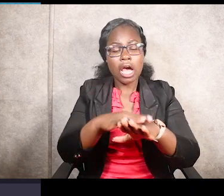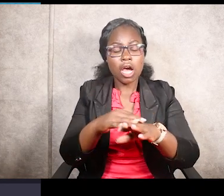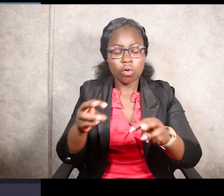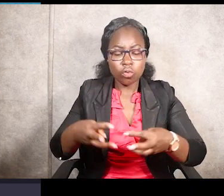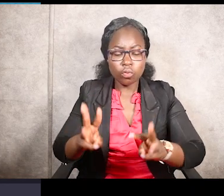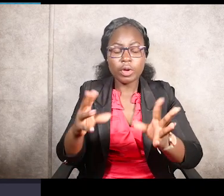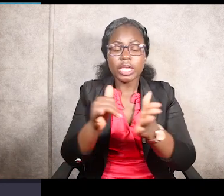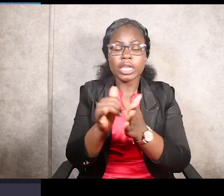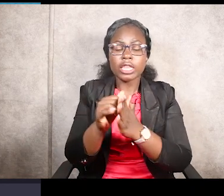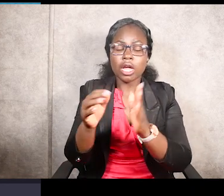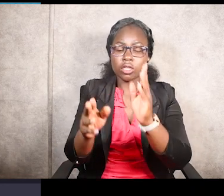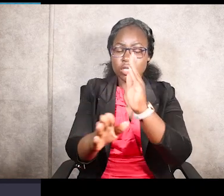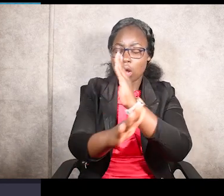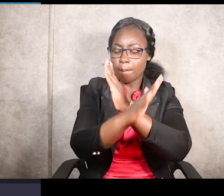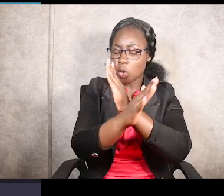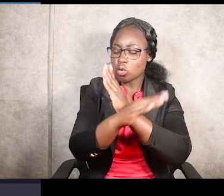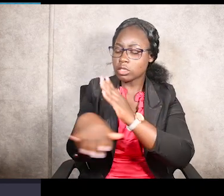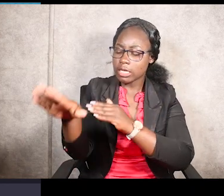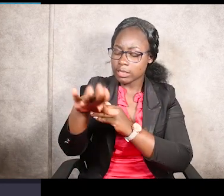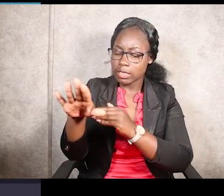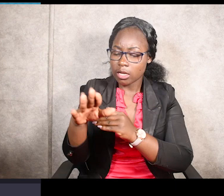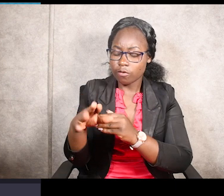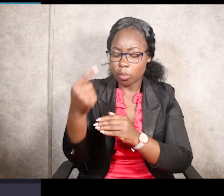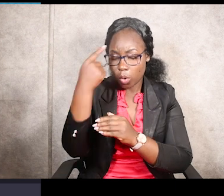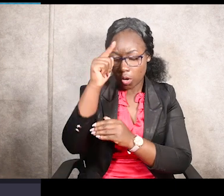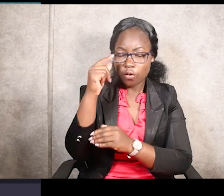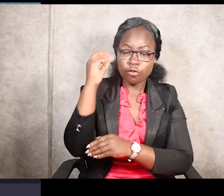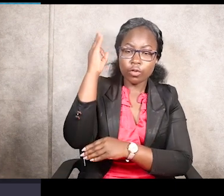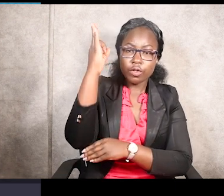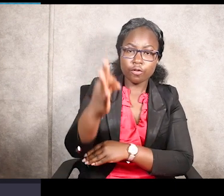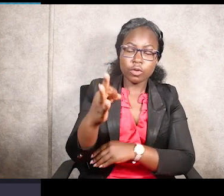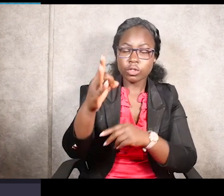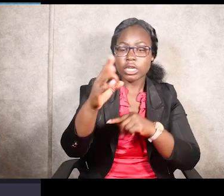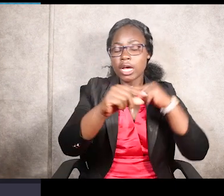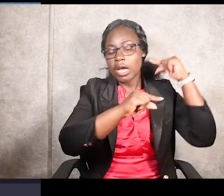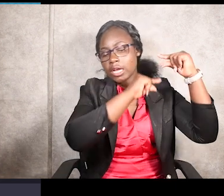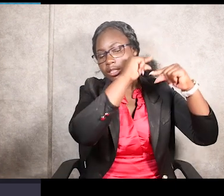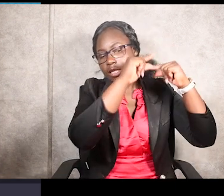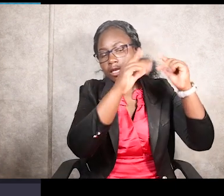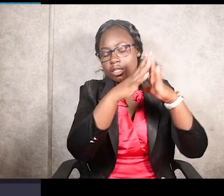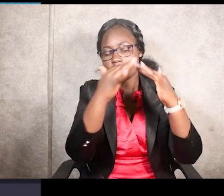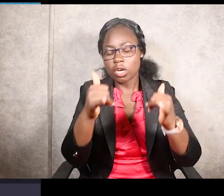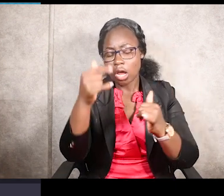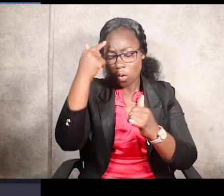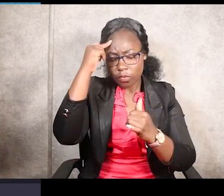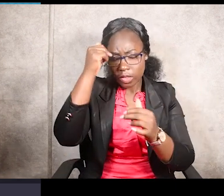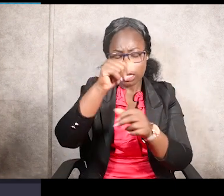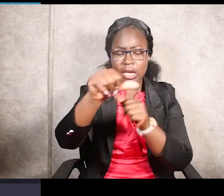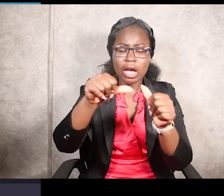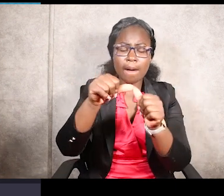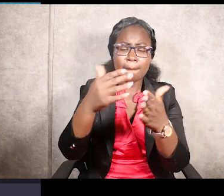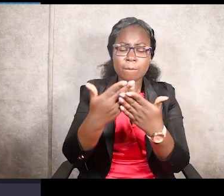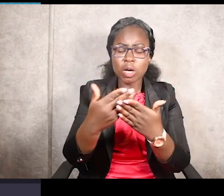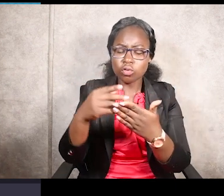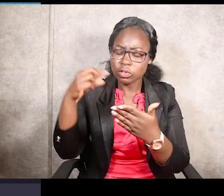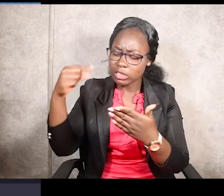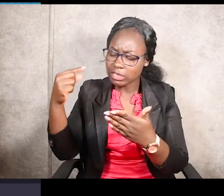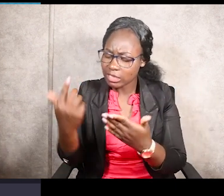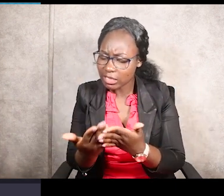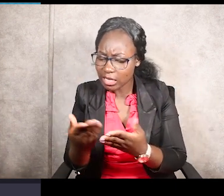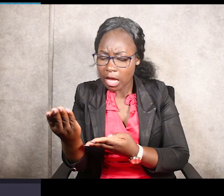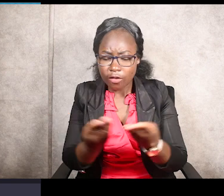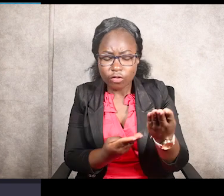protects our environment for future generation. So think about going green, think about businesses